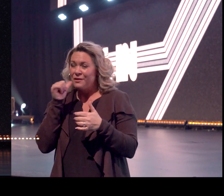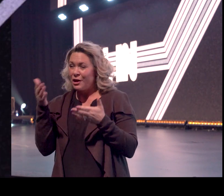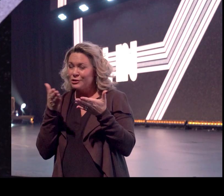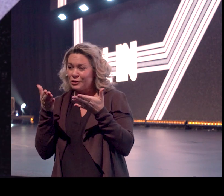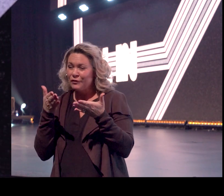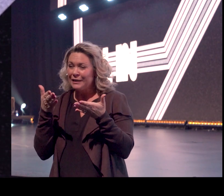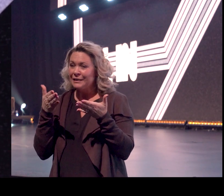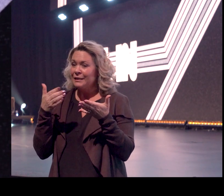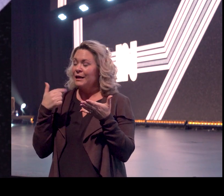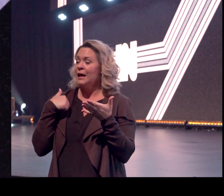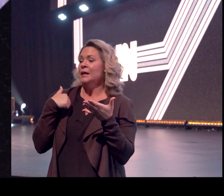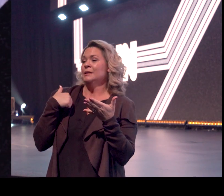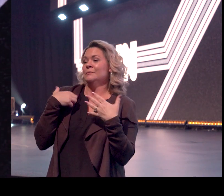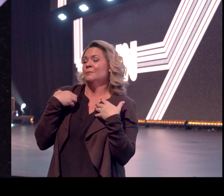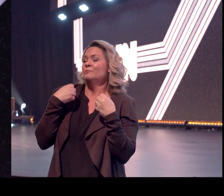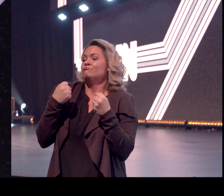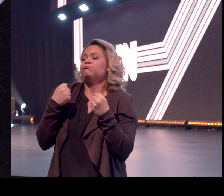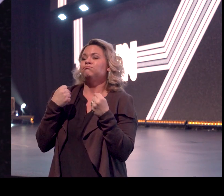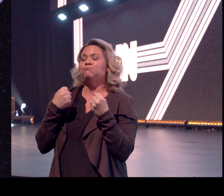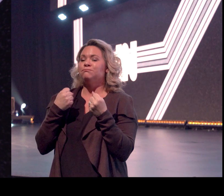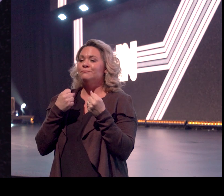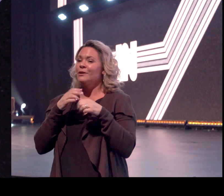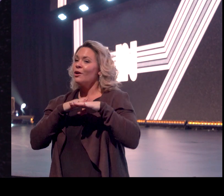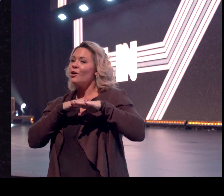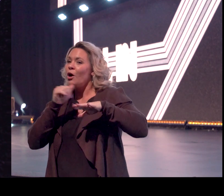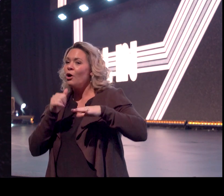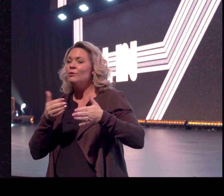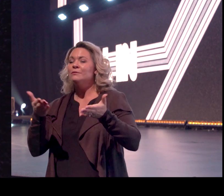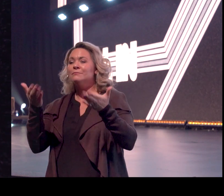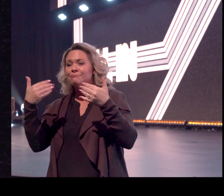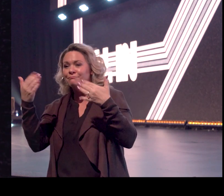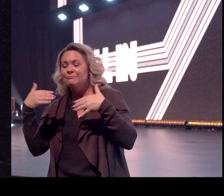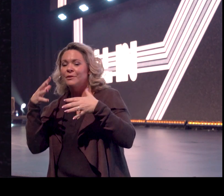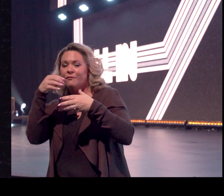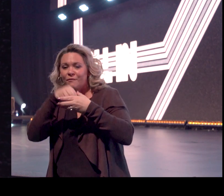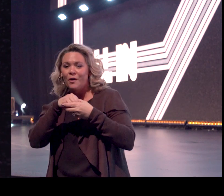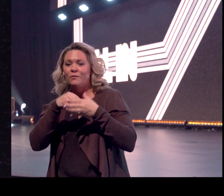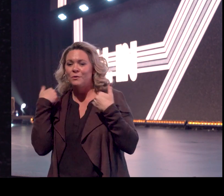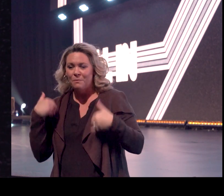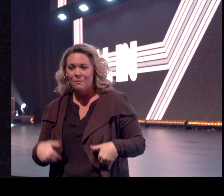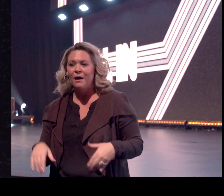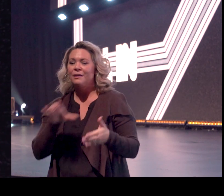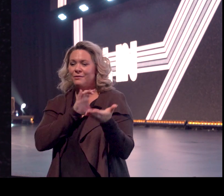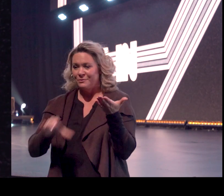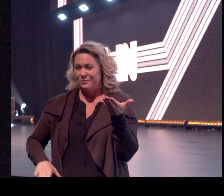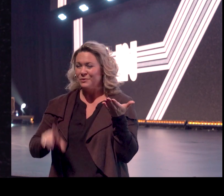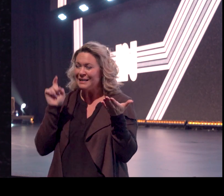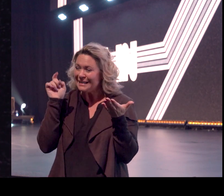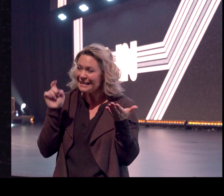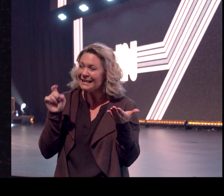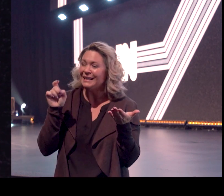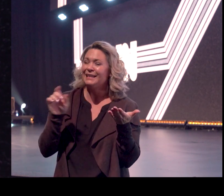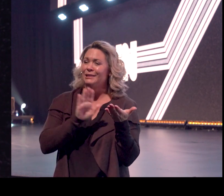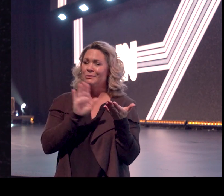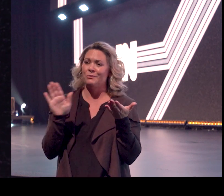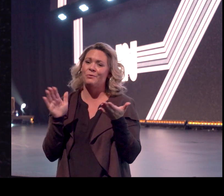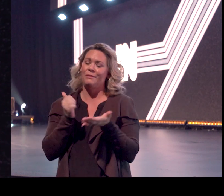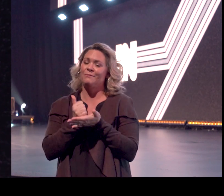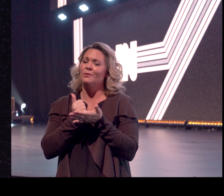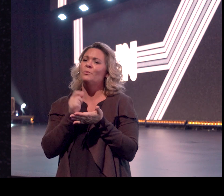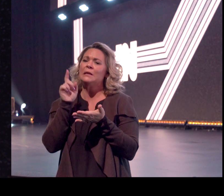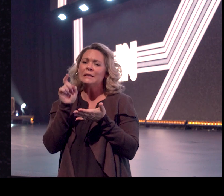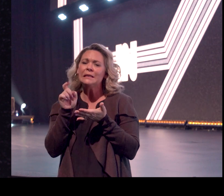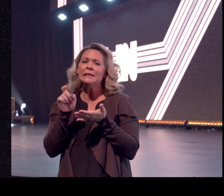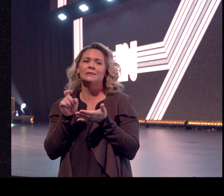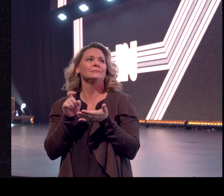just going to boldly call you to be a part of the body of Christ because we need you.